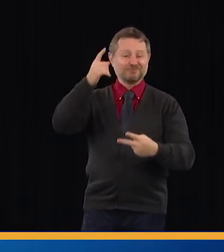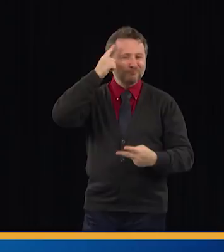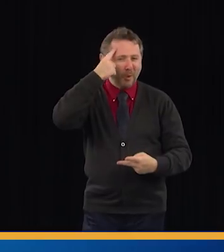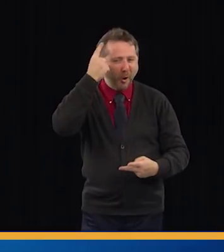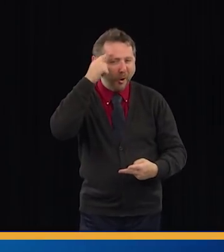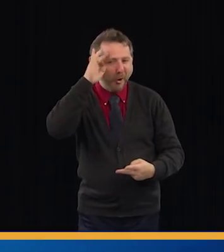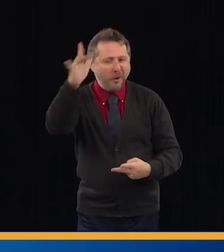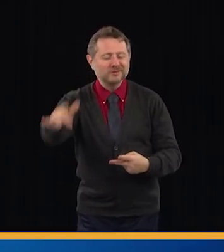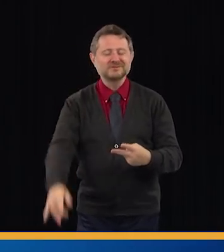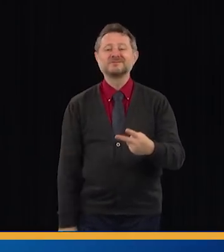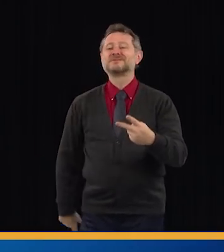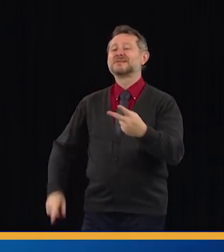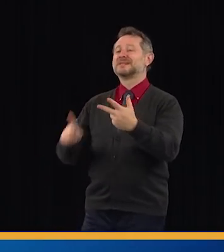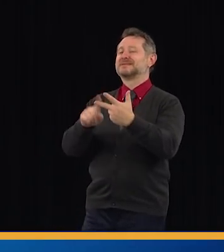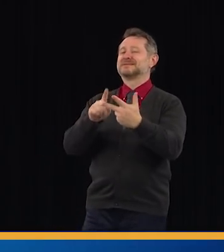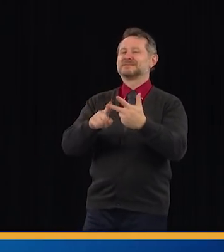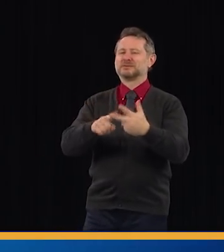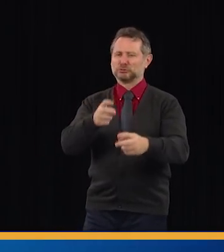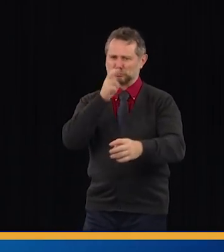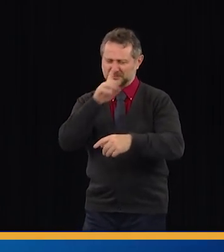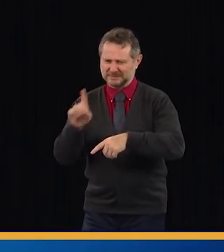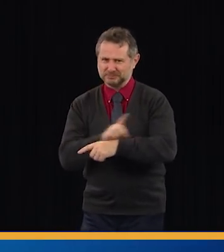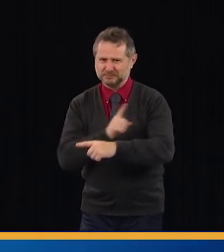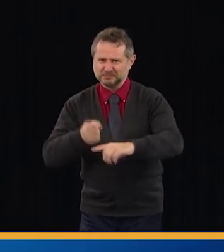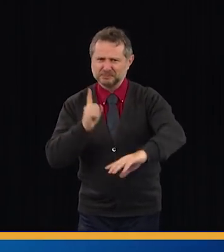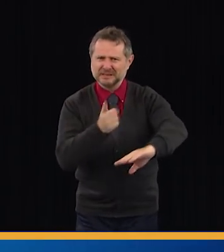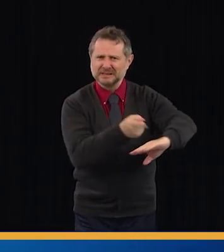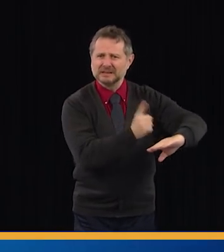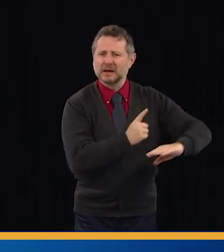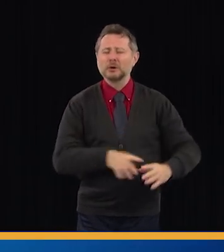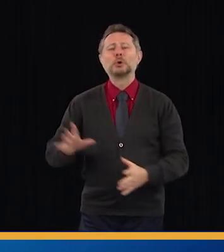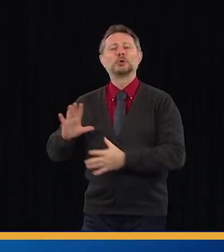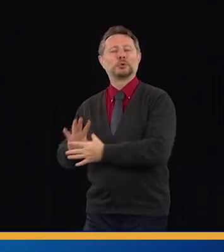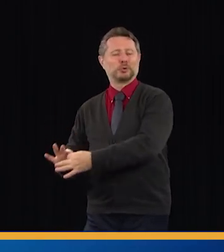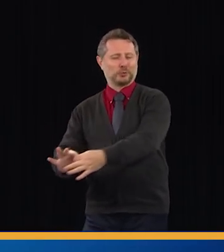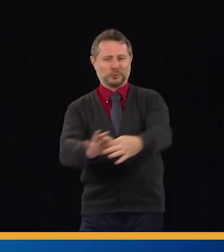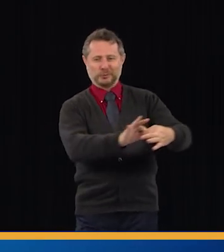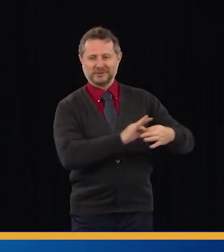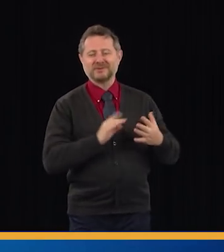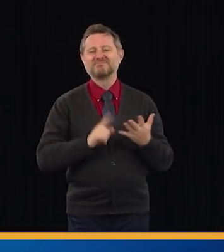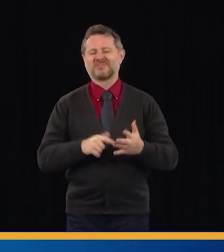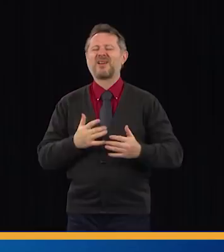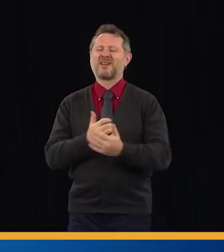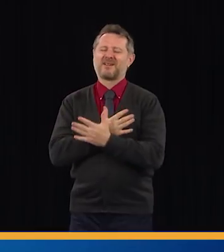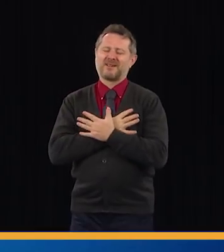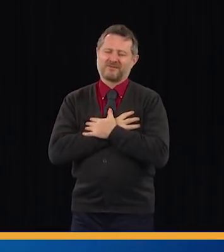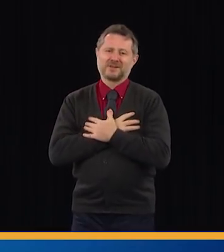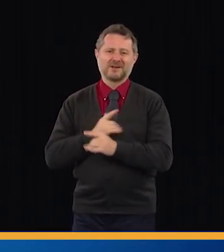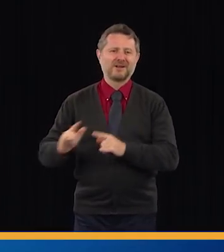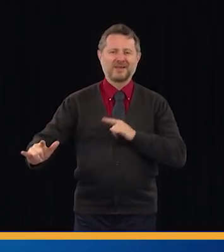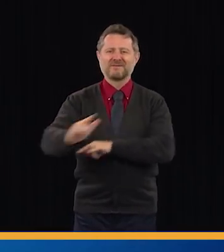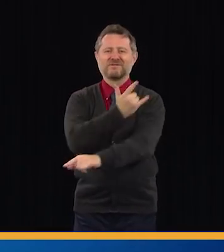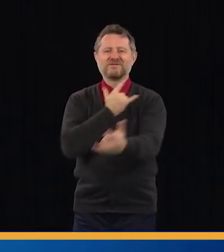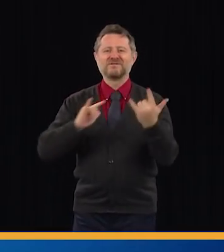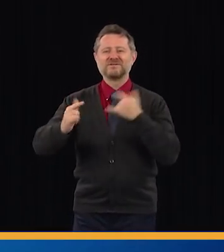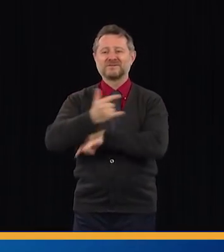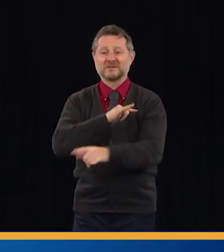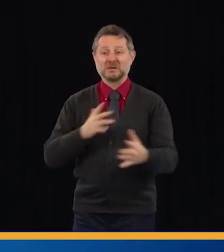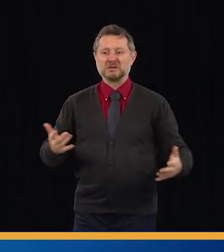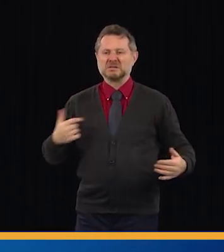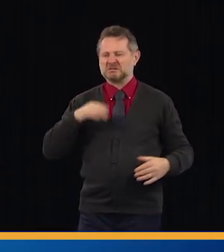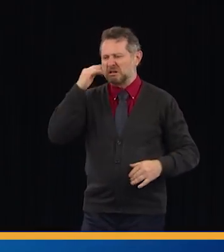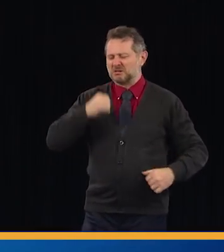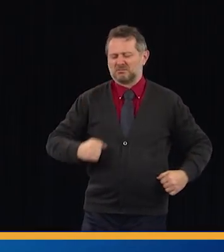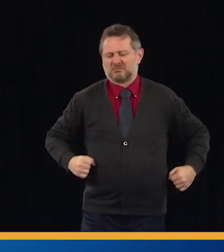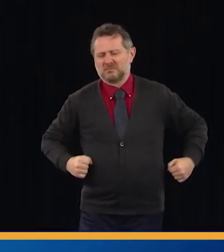and disciplined and unified, and tough is loving. The toughest guys are tough enough to